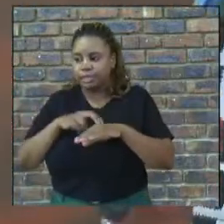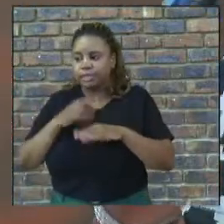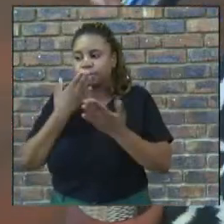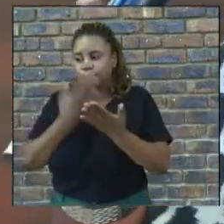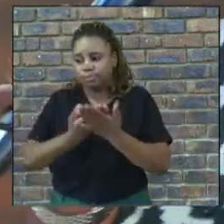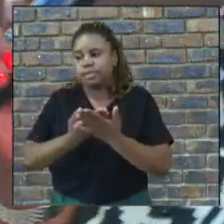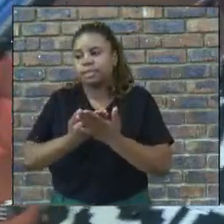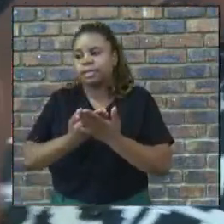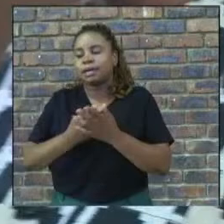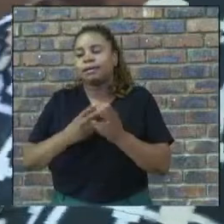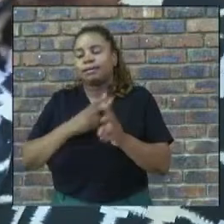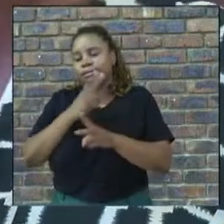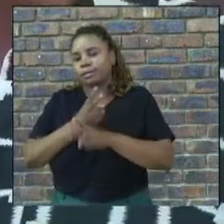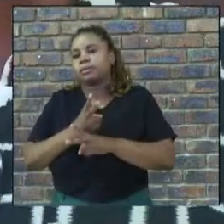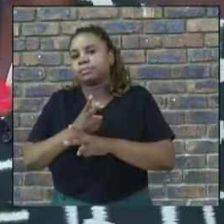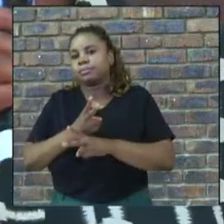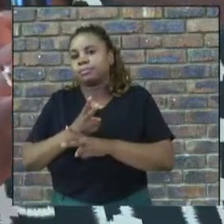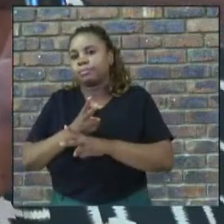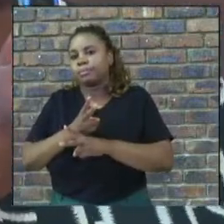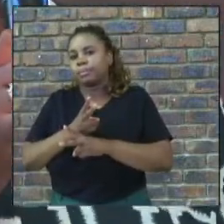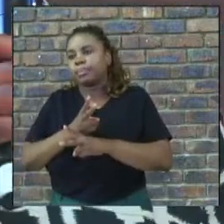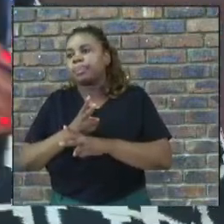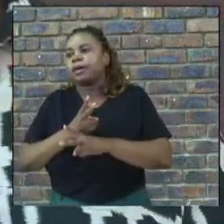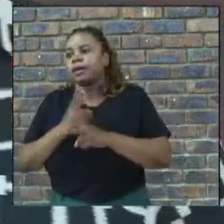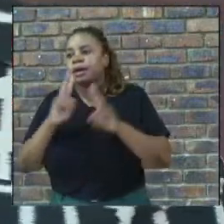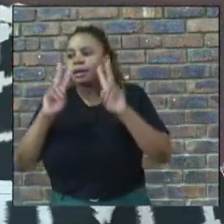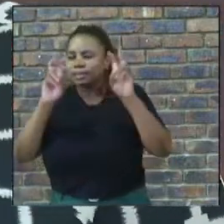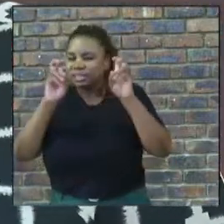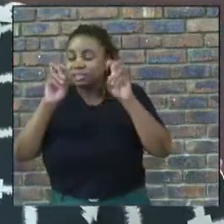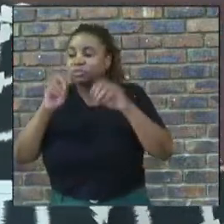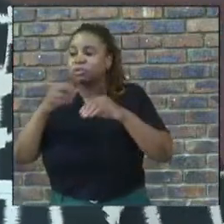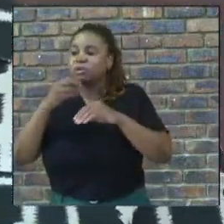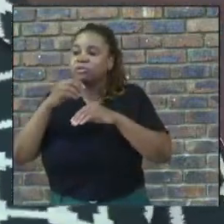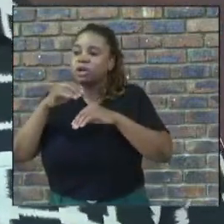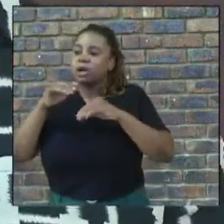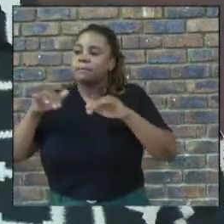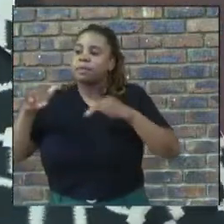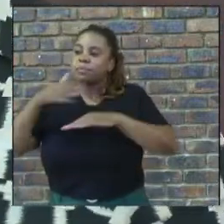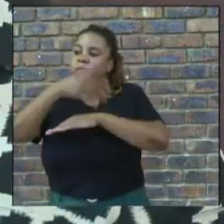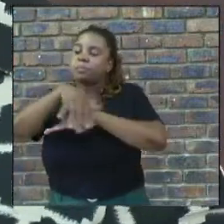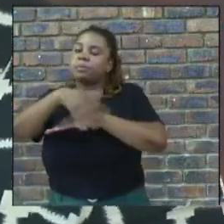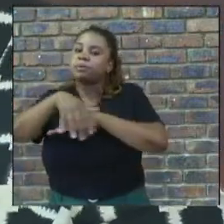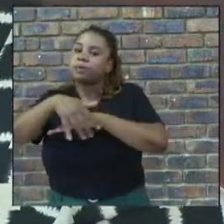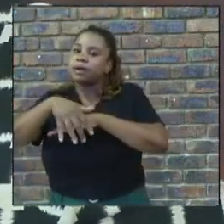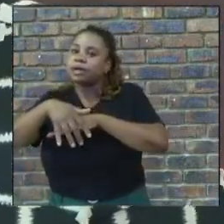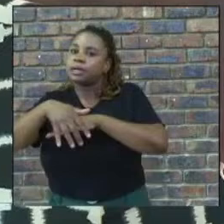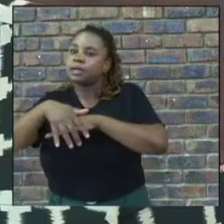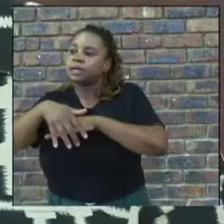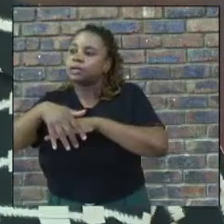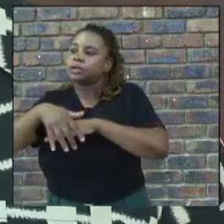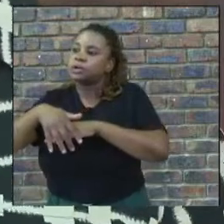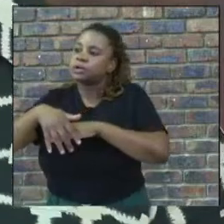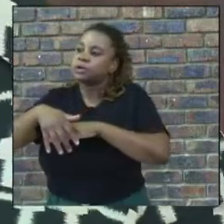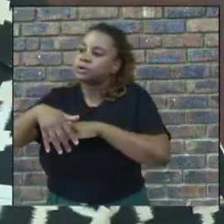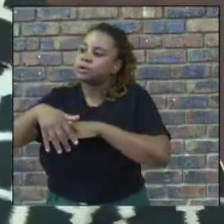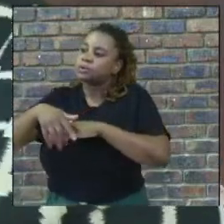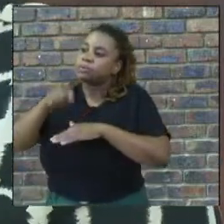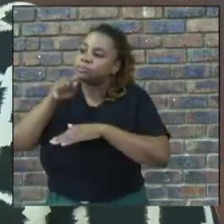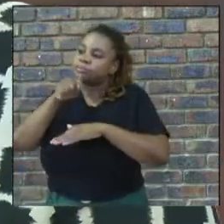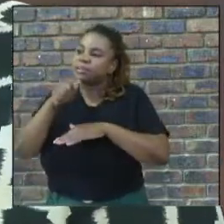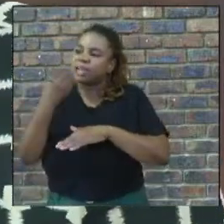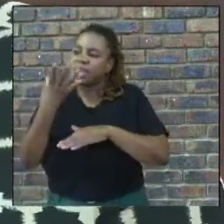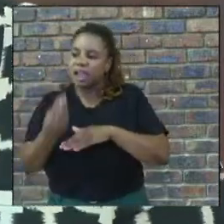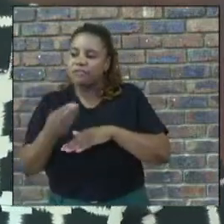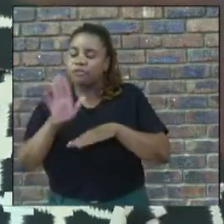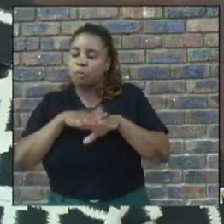thorny issue, the issue of foreigners having more rights more than South Africans. I'll take it up with the powers that be so that